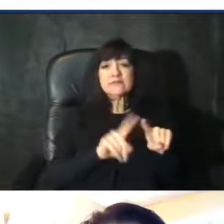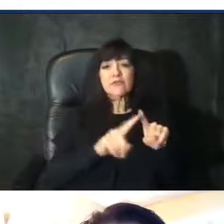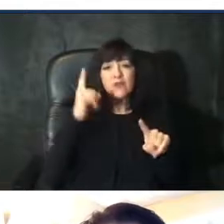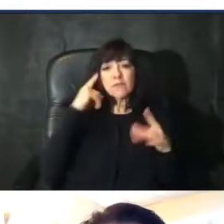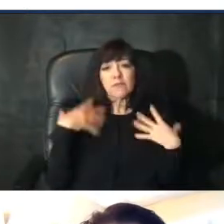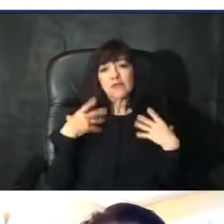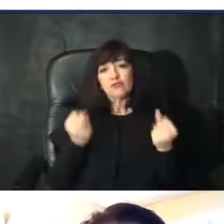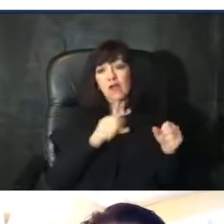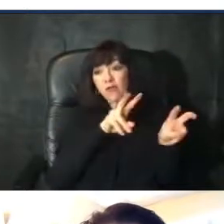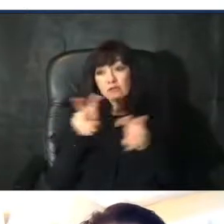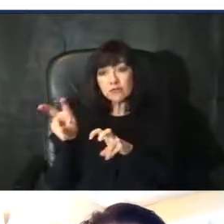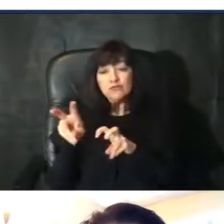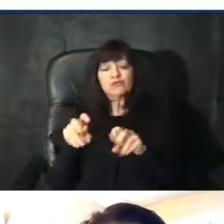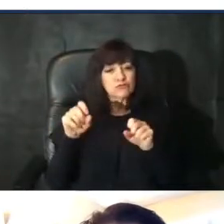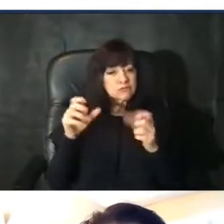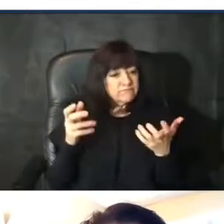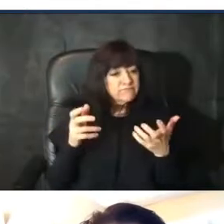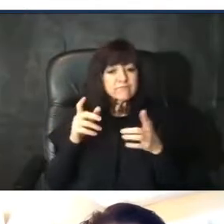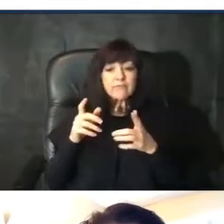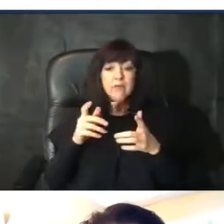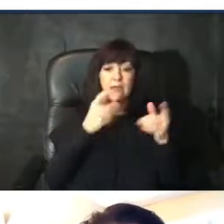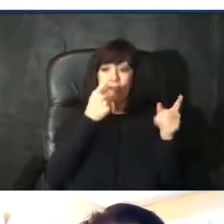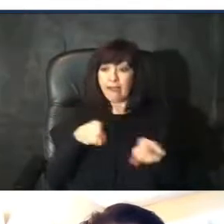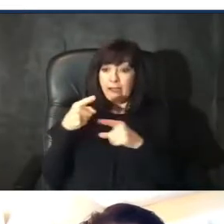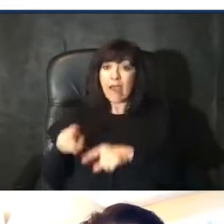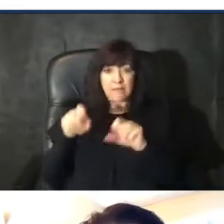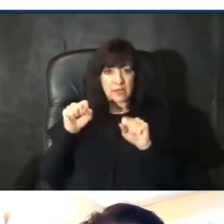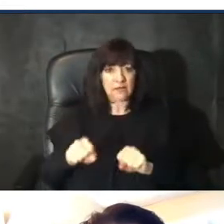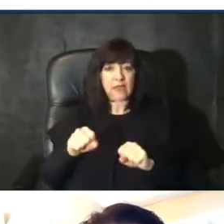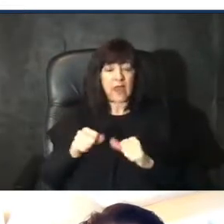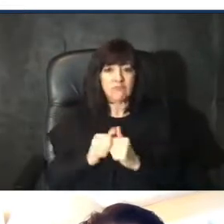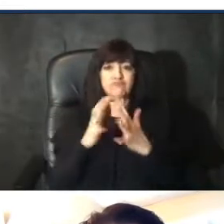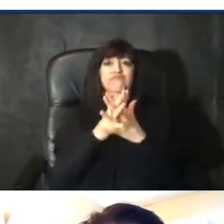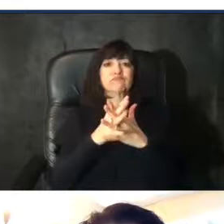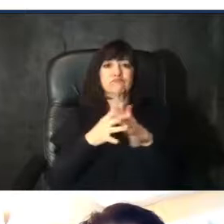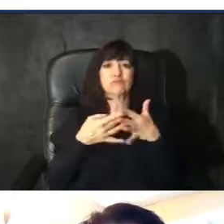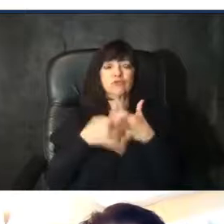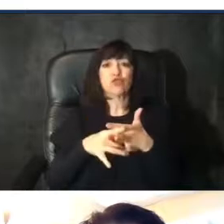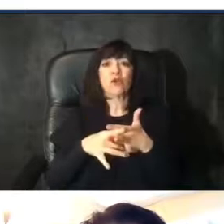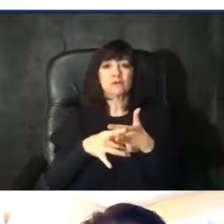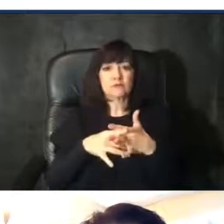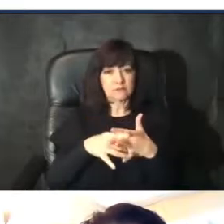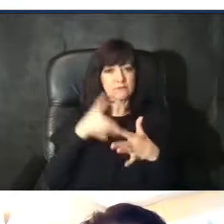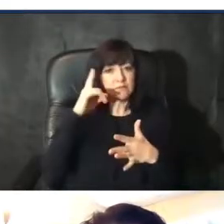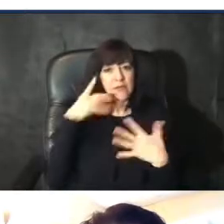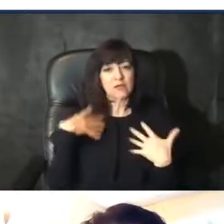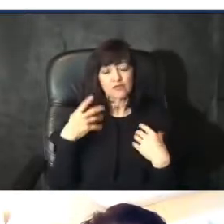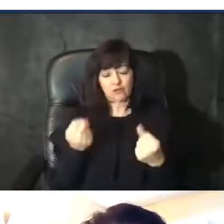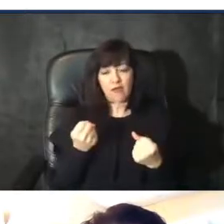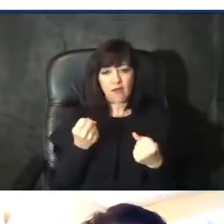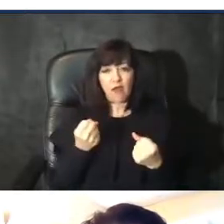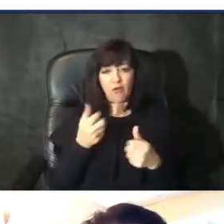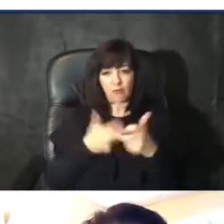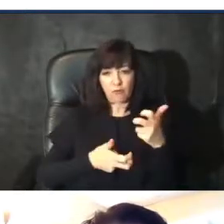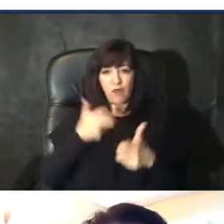health problem. And all of this sounds a little bit discouraging, but I'm happy to tell you there's actually good news. And you're going